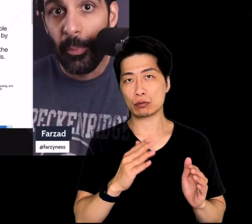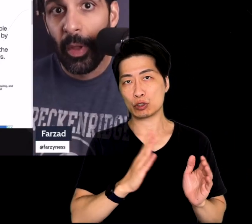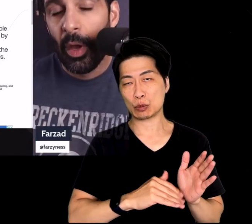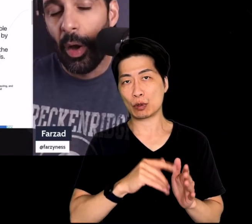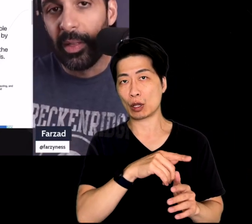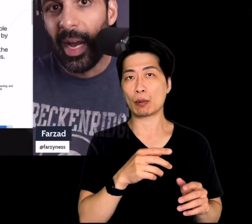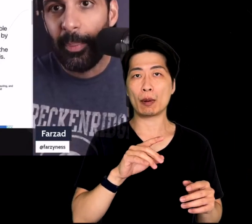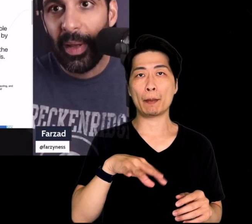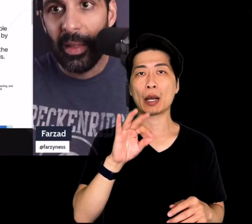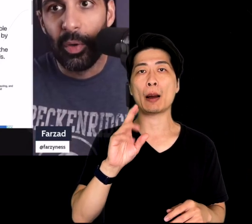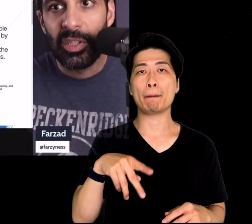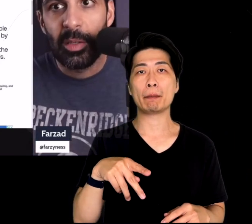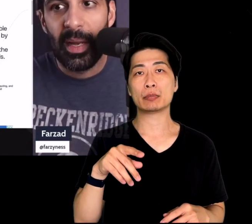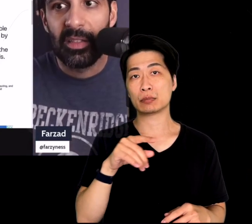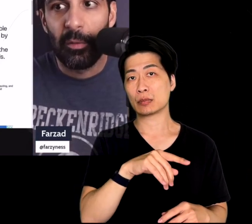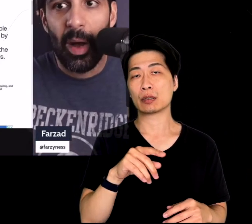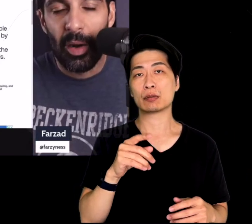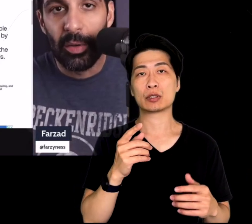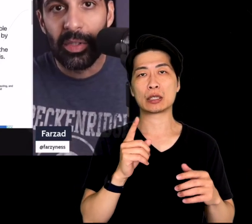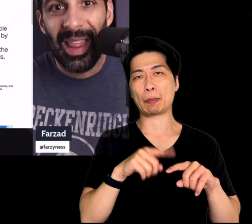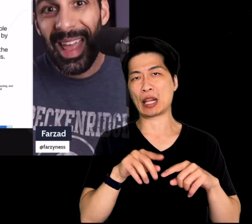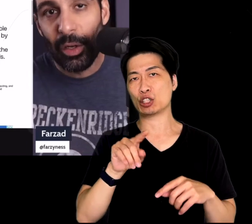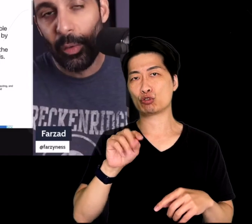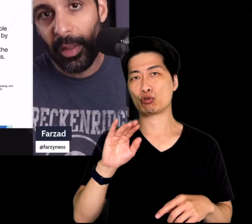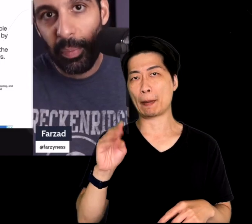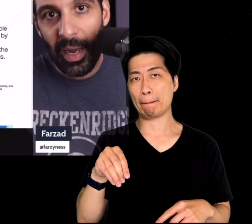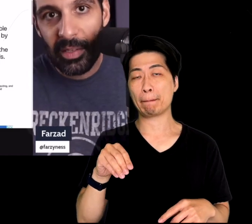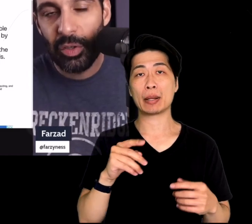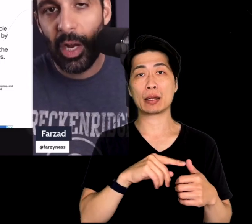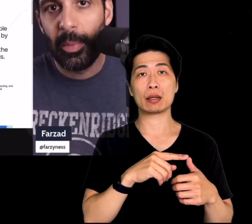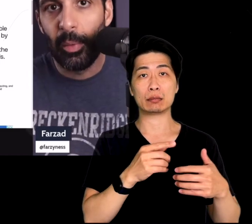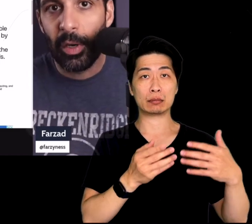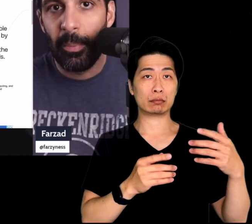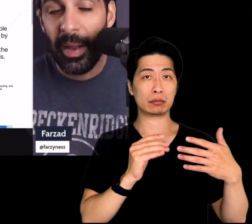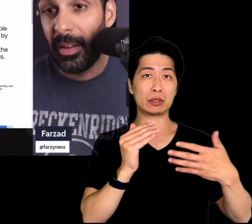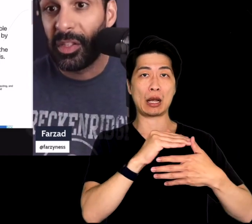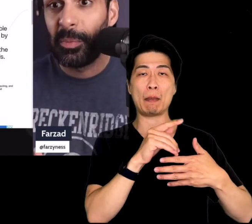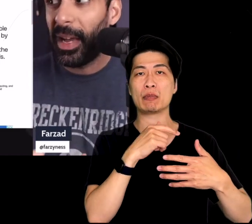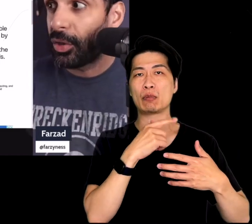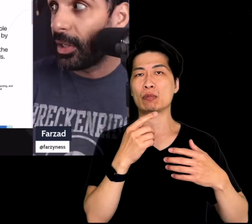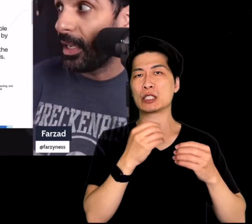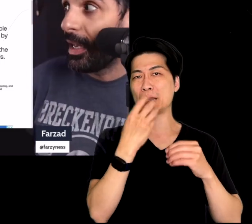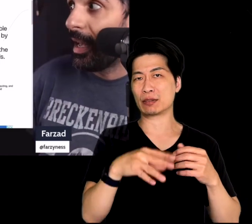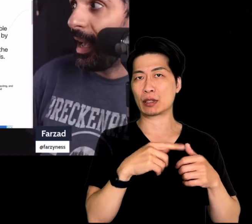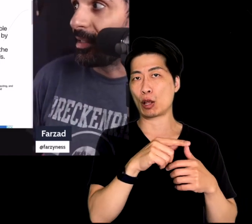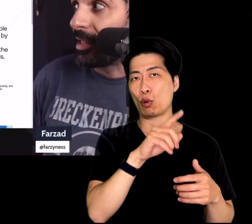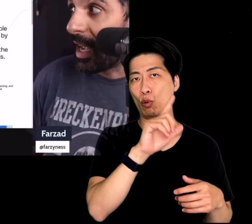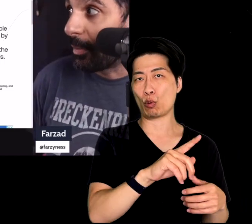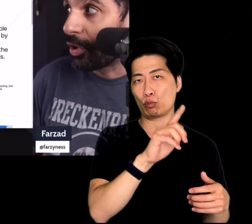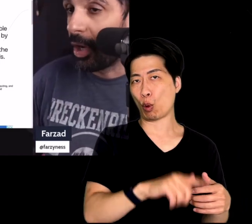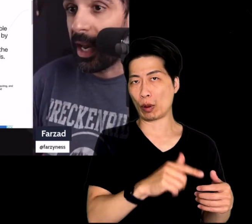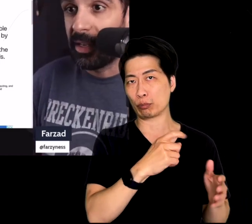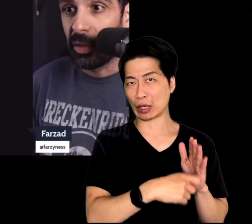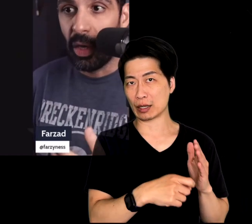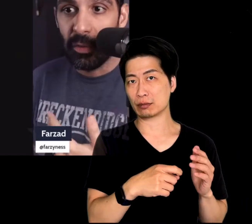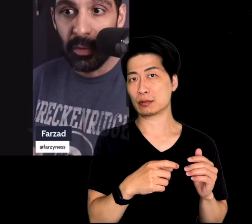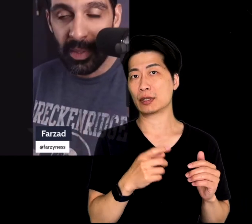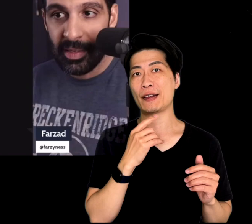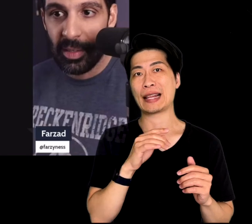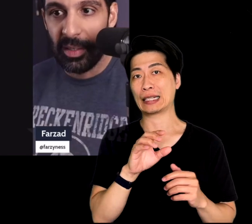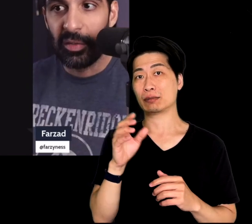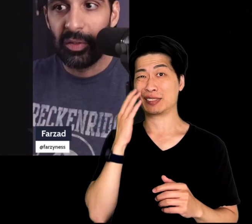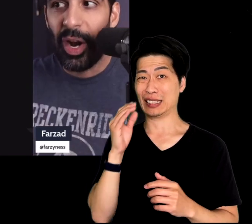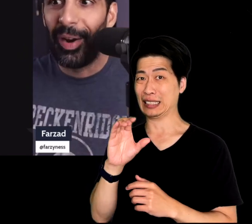they are. On the top end, the most expensive models, they lower the price to try and be more competitive, especially as the Cybertruck has launched